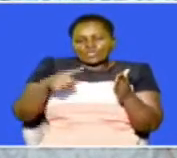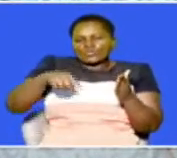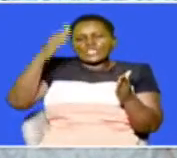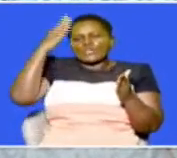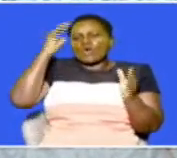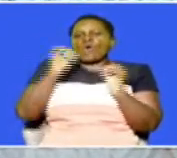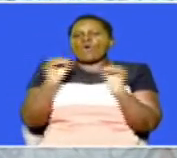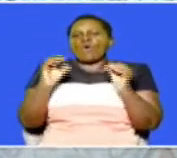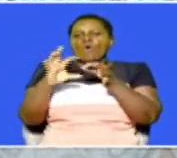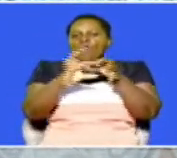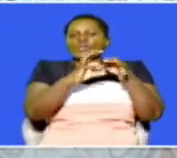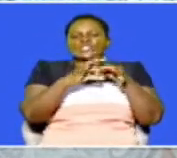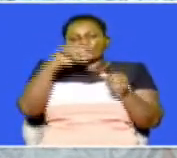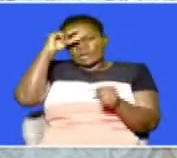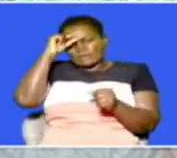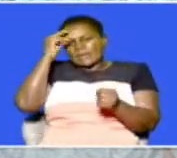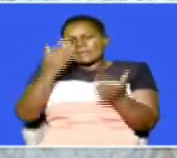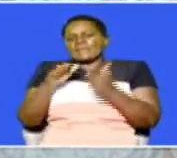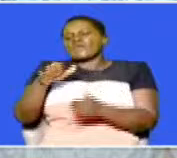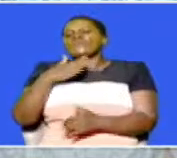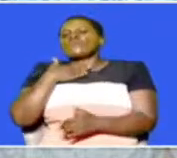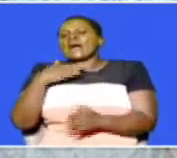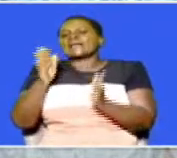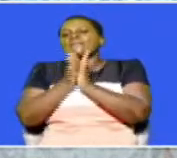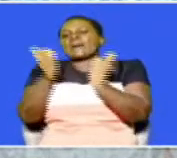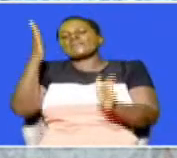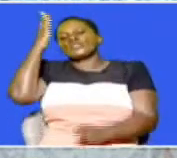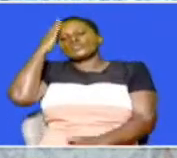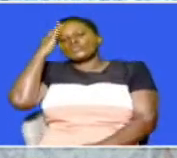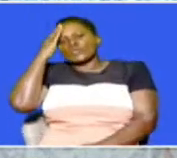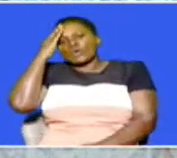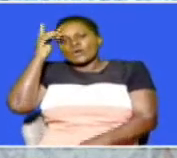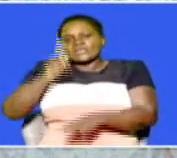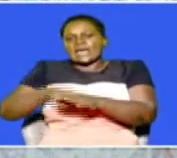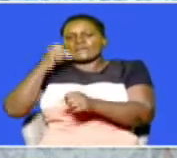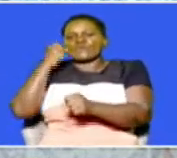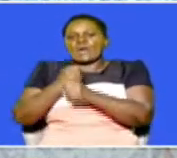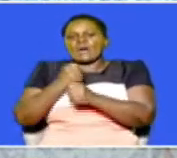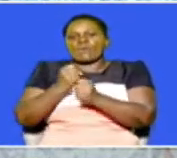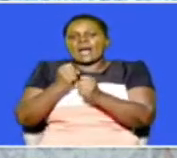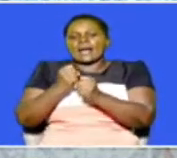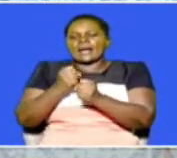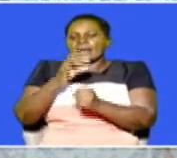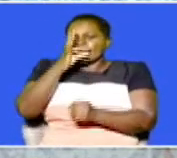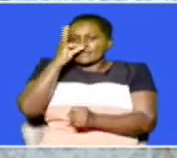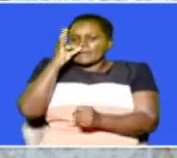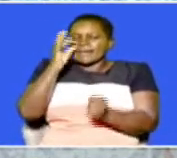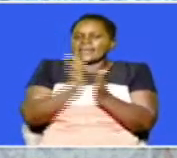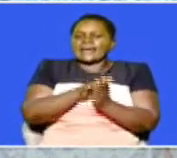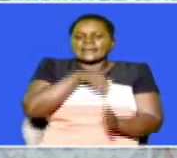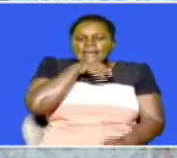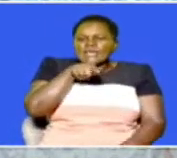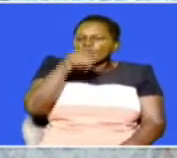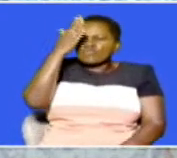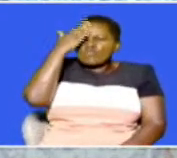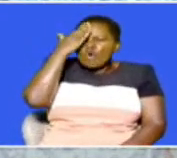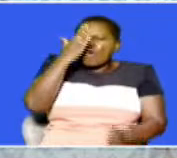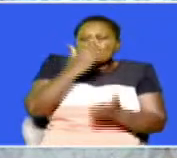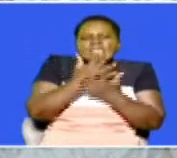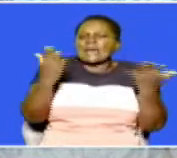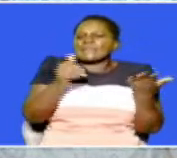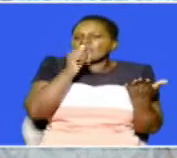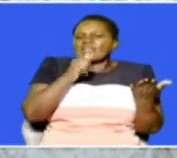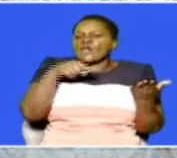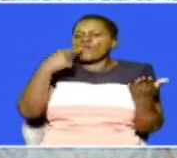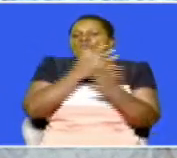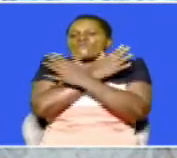the coalition government that perhaps you'd want Kenyans to know in the working relationship between Mwai Kibaki and Raila Odinga? Who was your